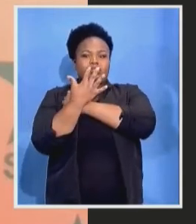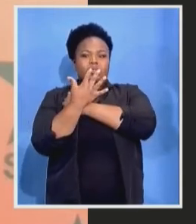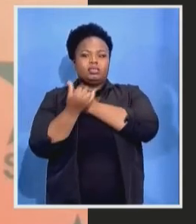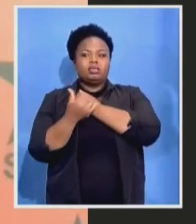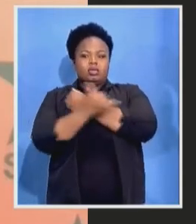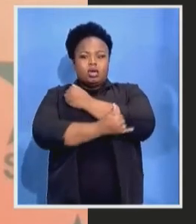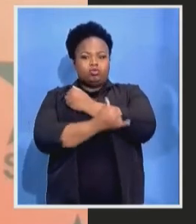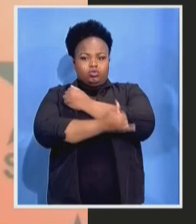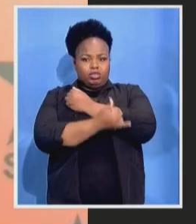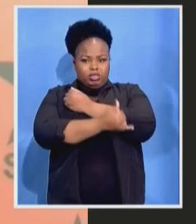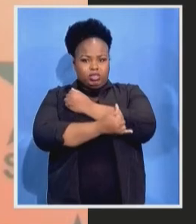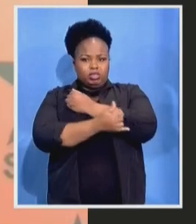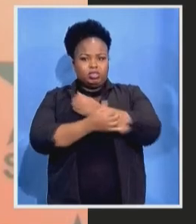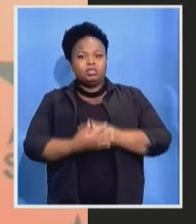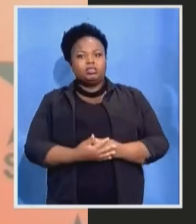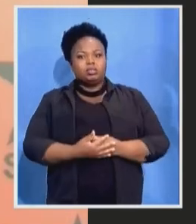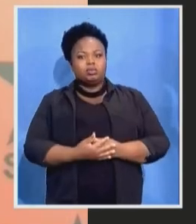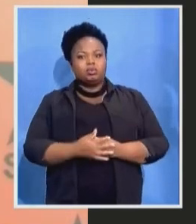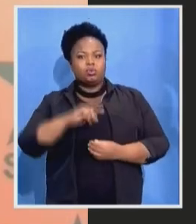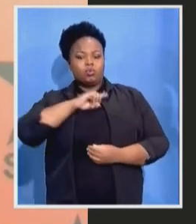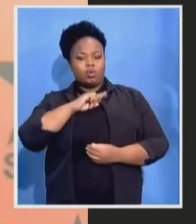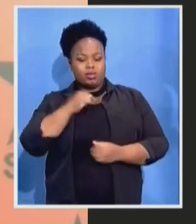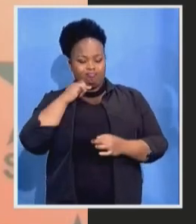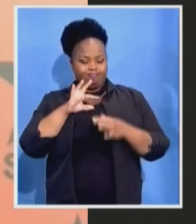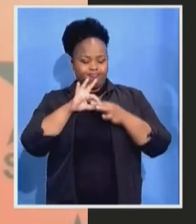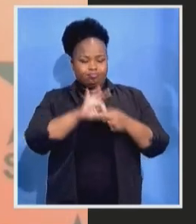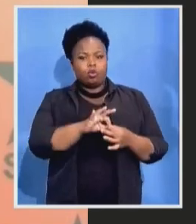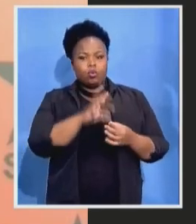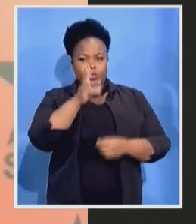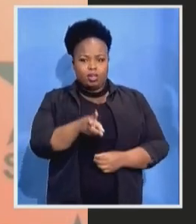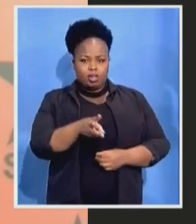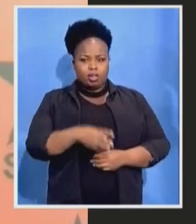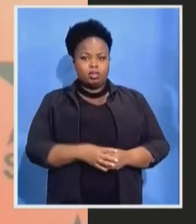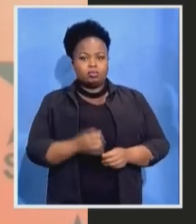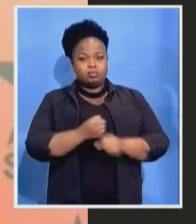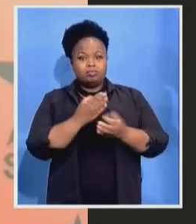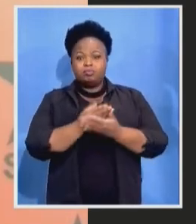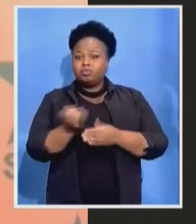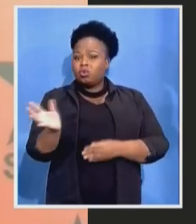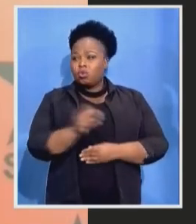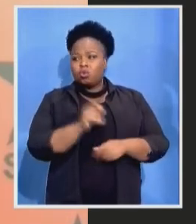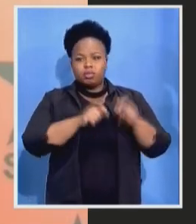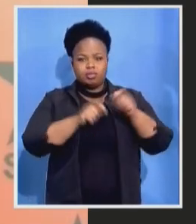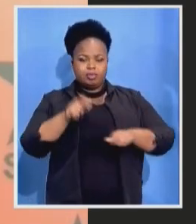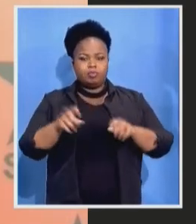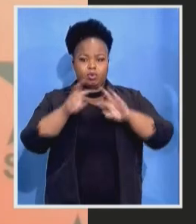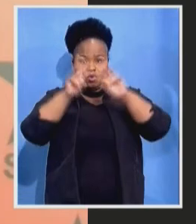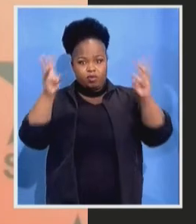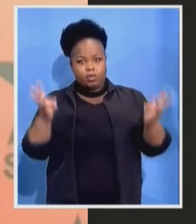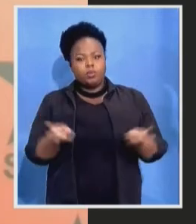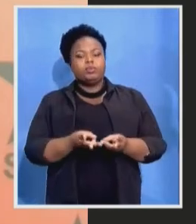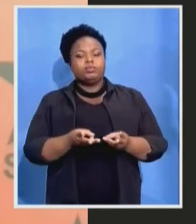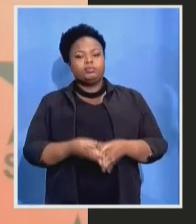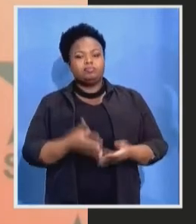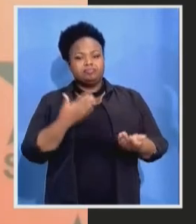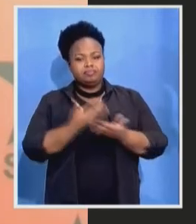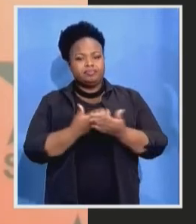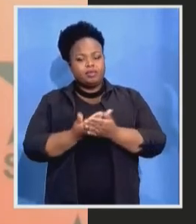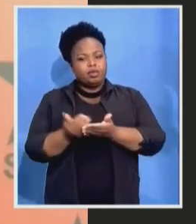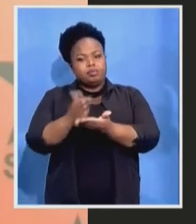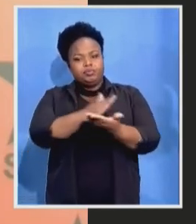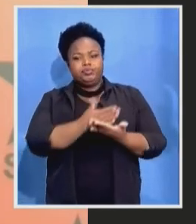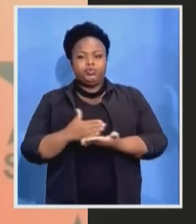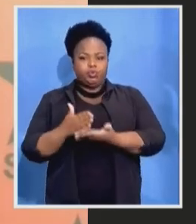commitment to make sure that people worldwide are able to share in the scientific outcome